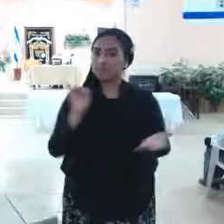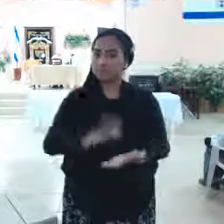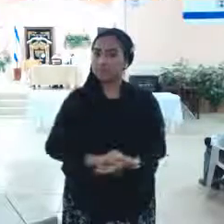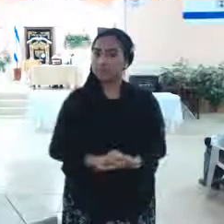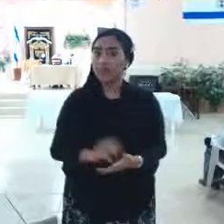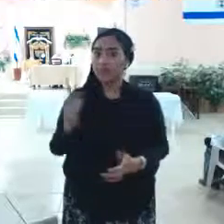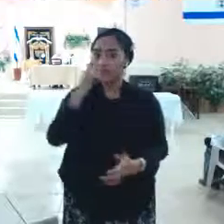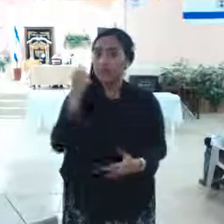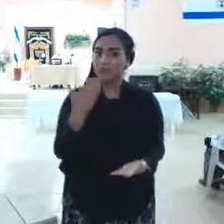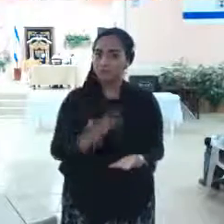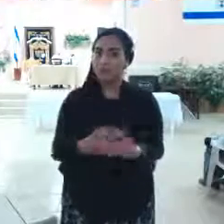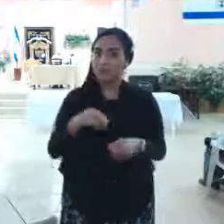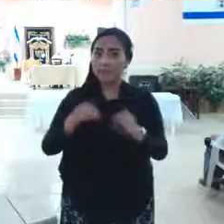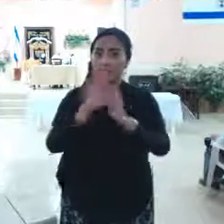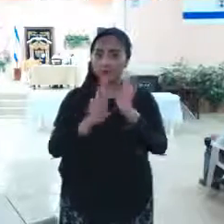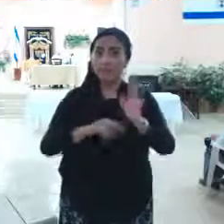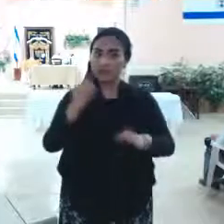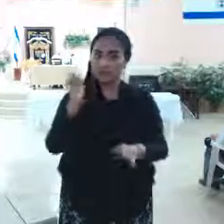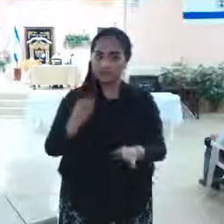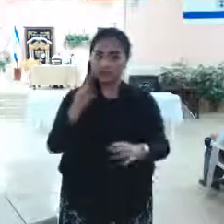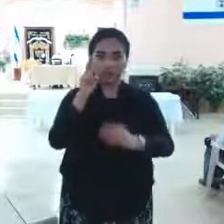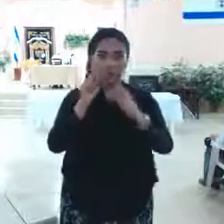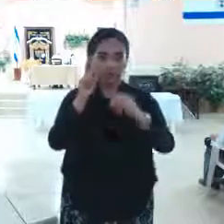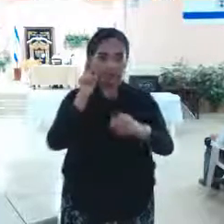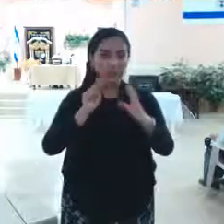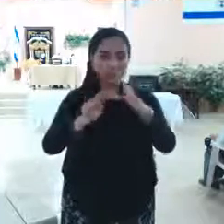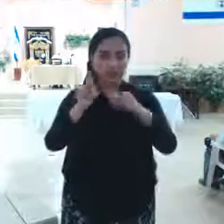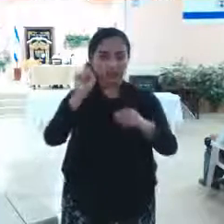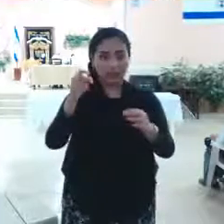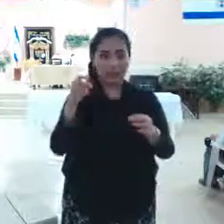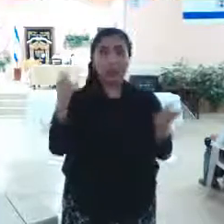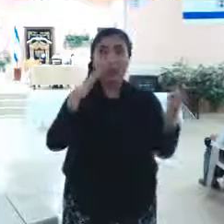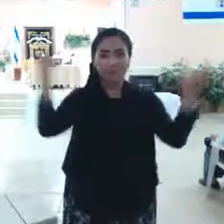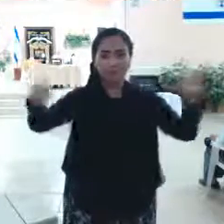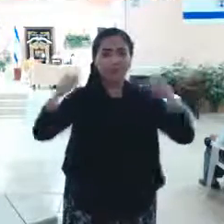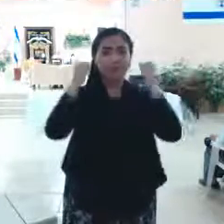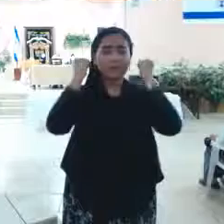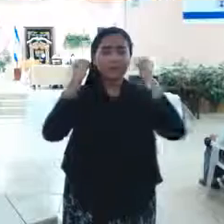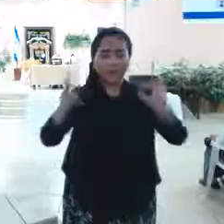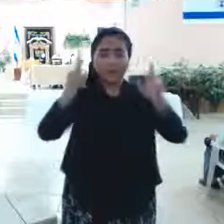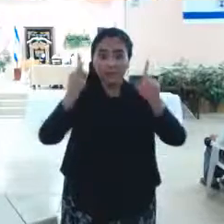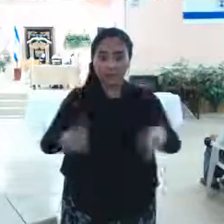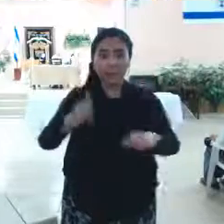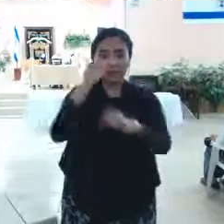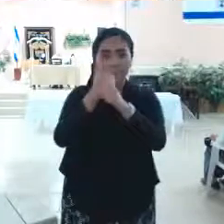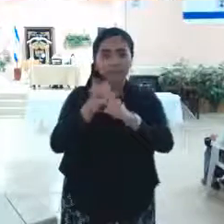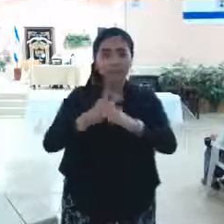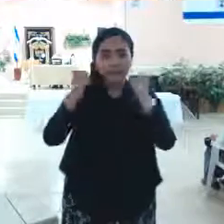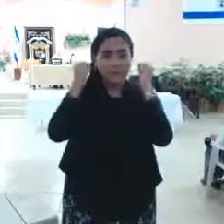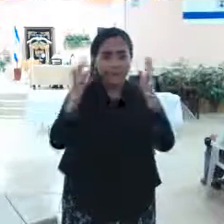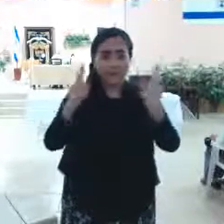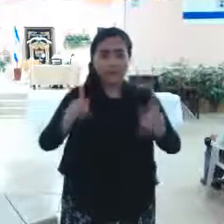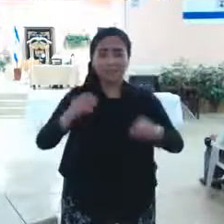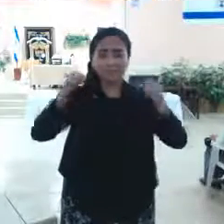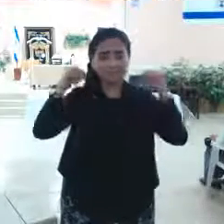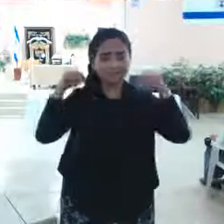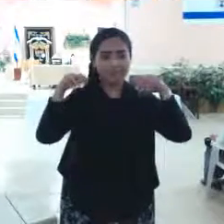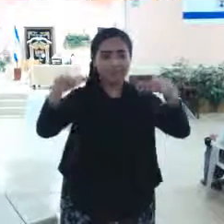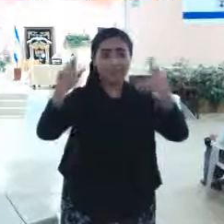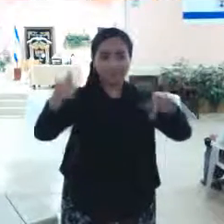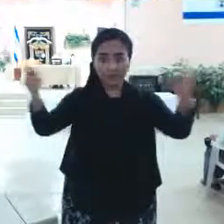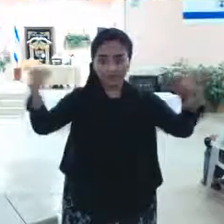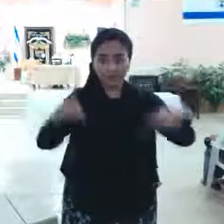this, because it is written in the Tanakh, it has to happen. Prophecies have to happen. A multitude is coming, brothers.